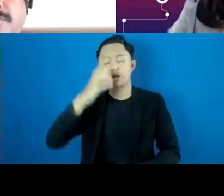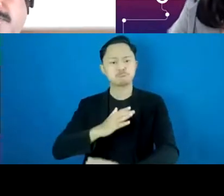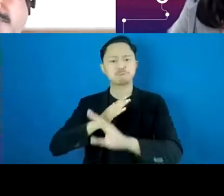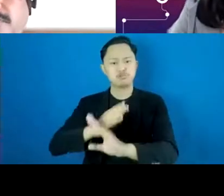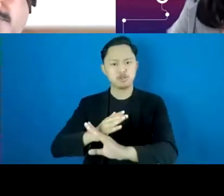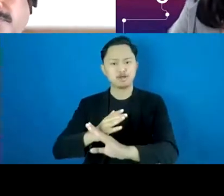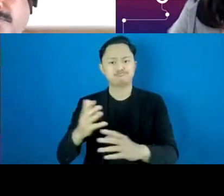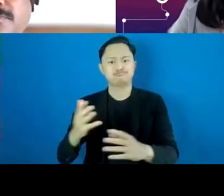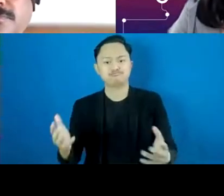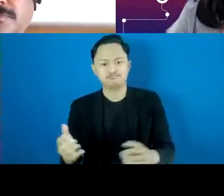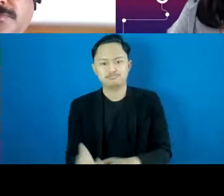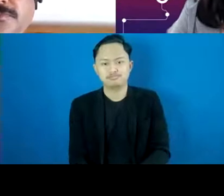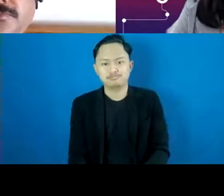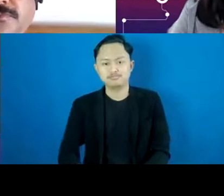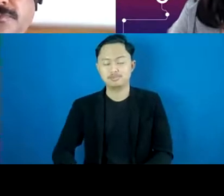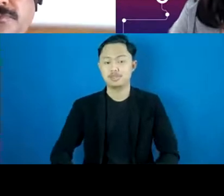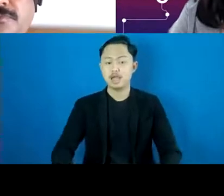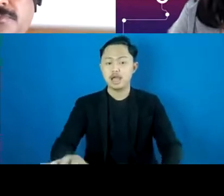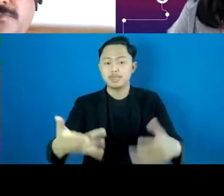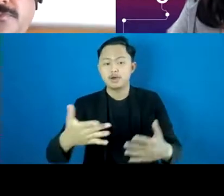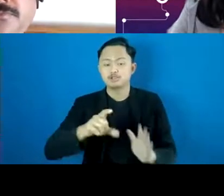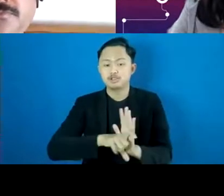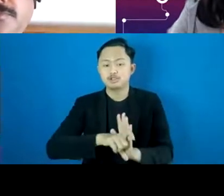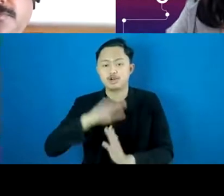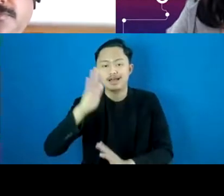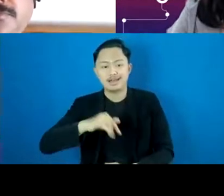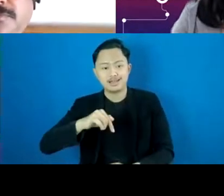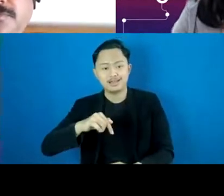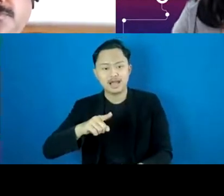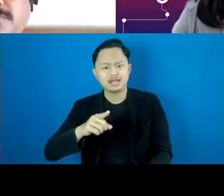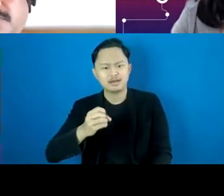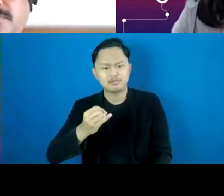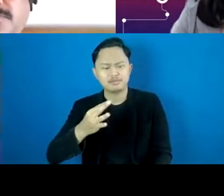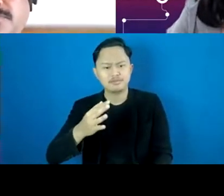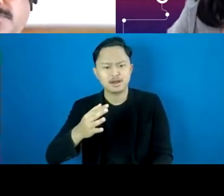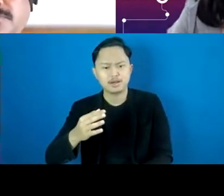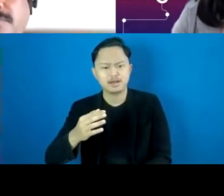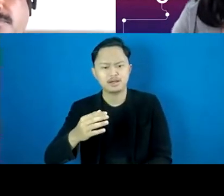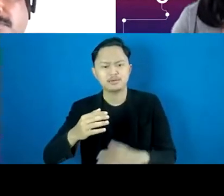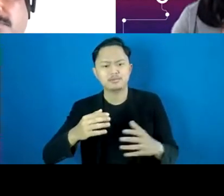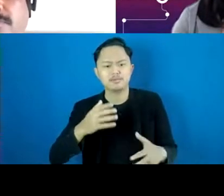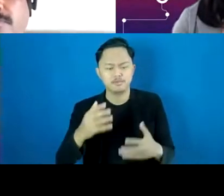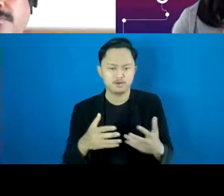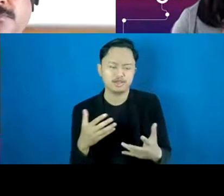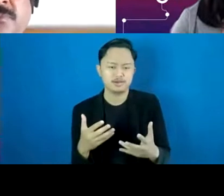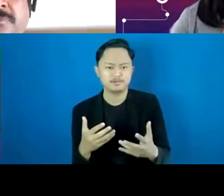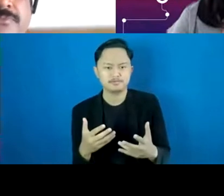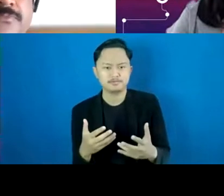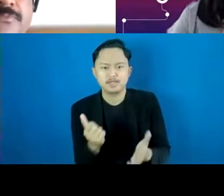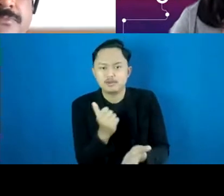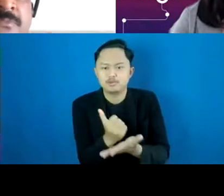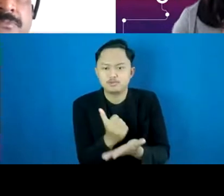governments, in which they have offered exemption for toll taxes, and then very, very, very